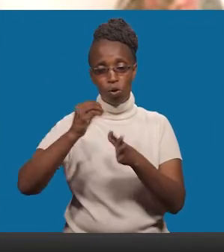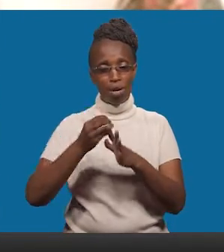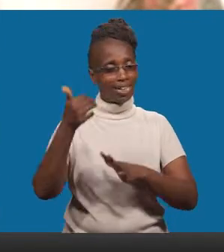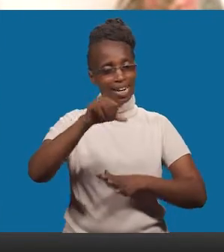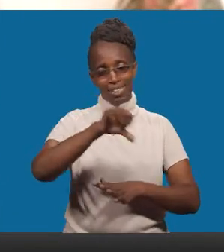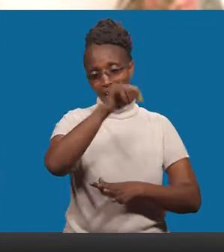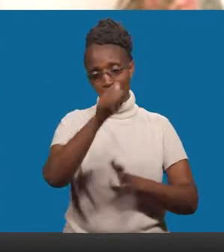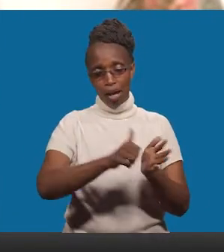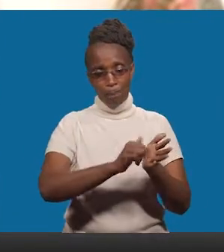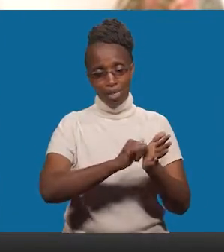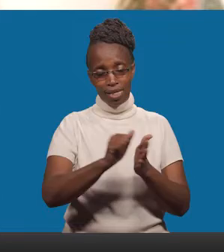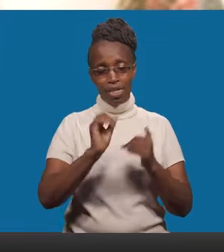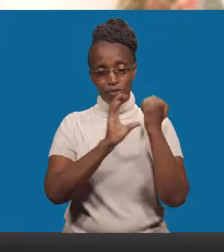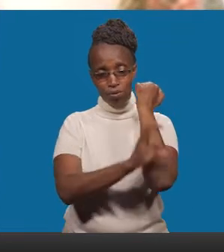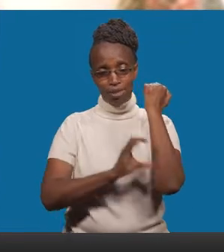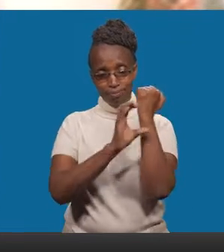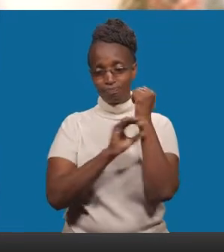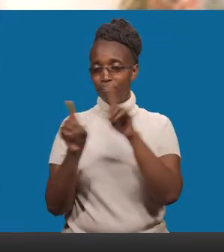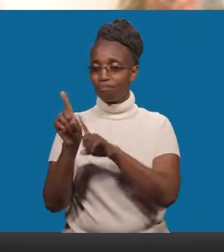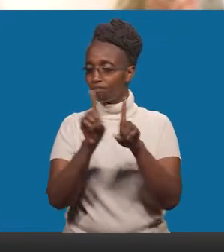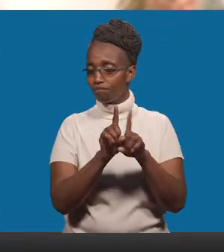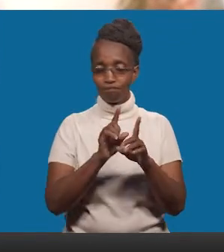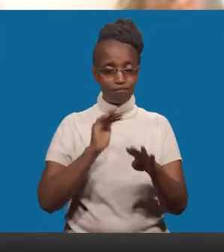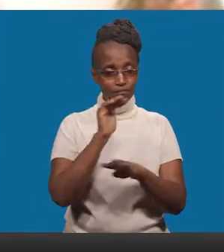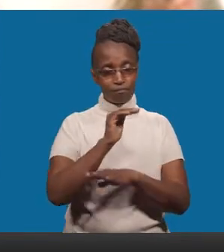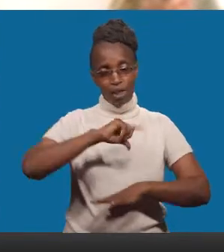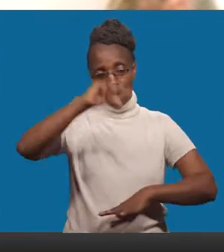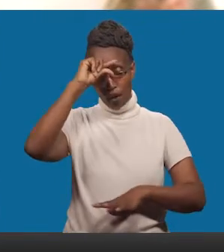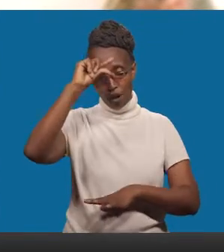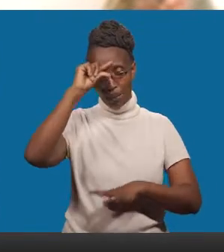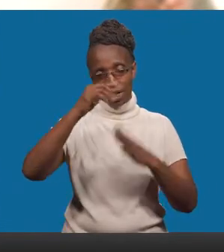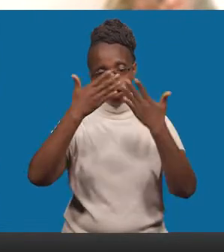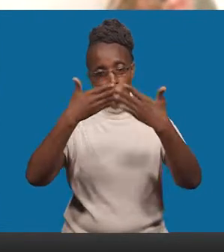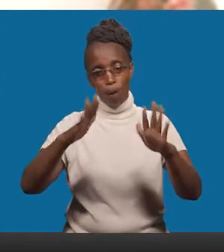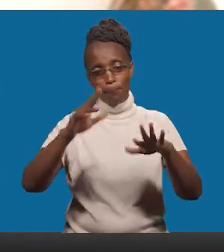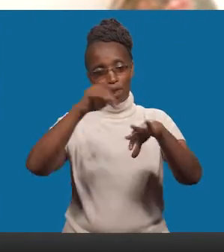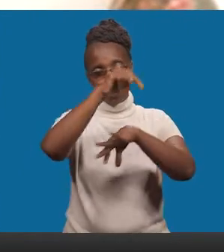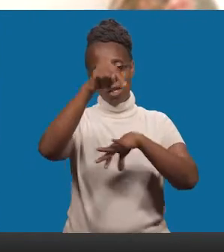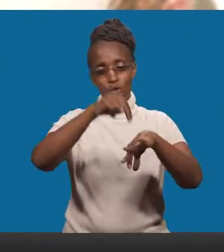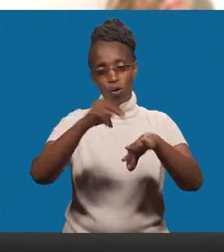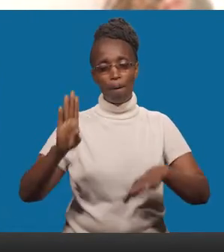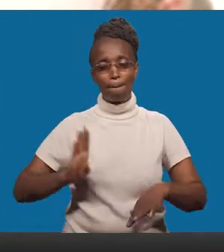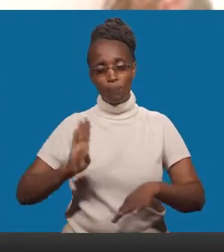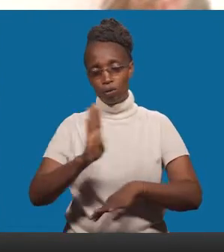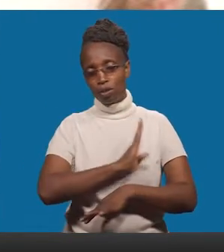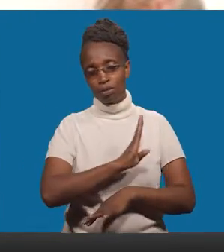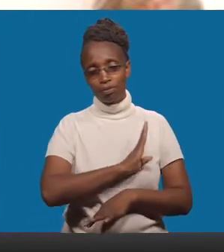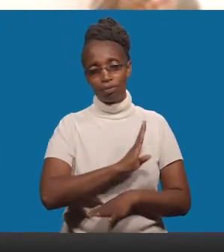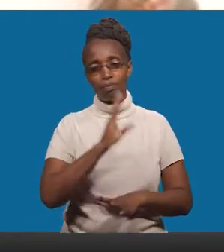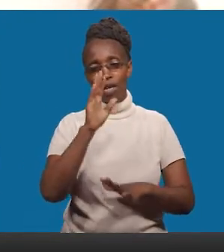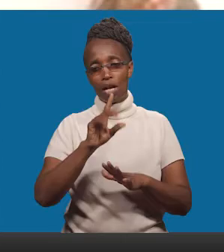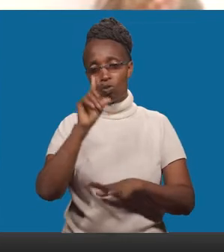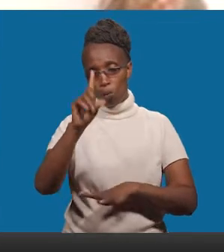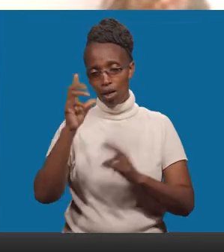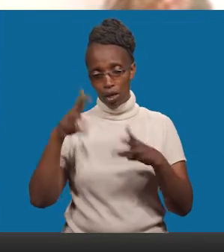other amount of maize into the country. We also demand the government to open National Cereals and